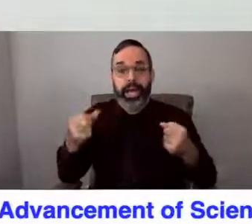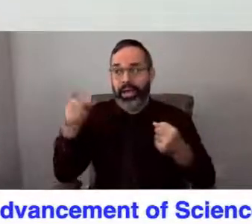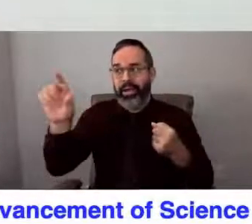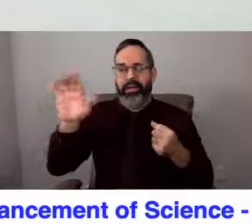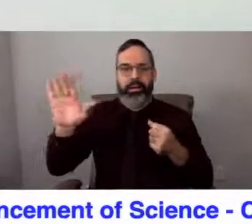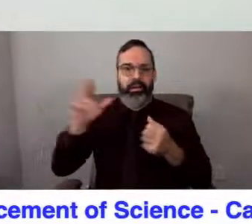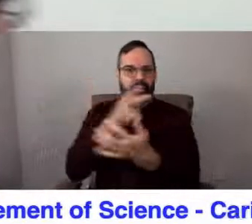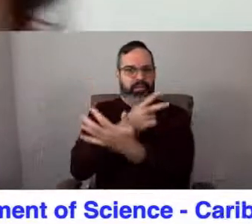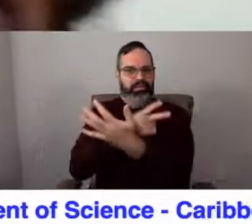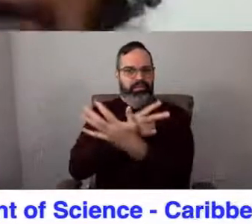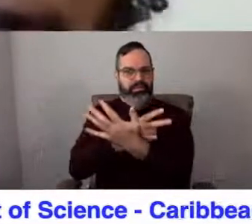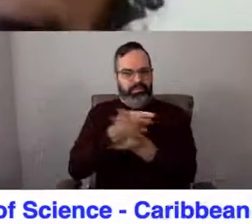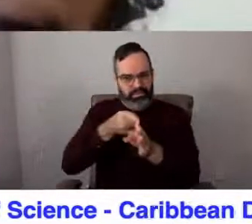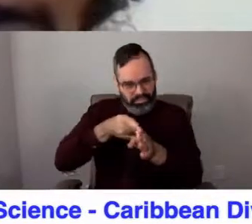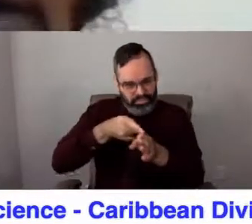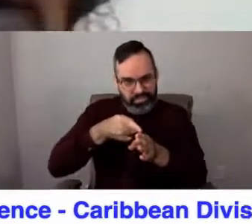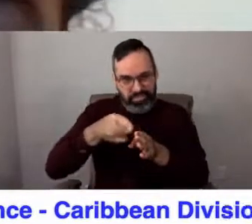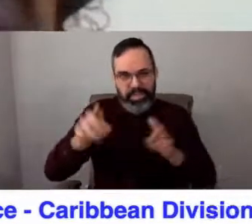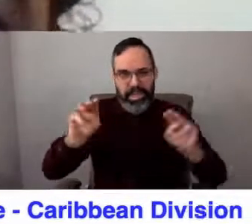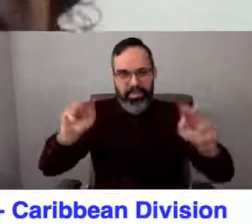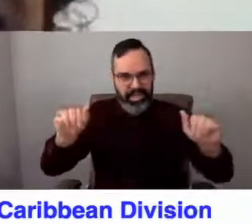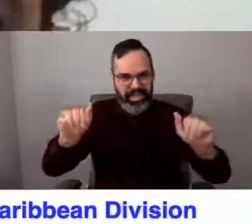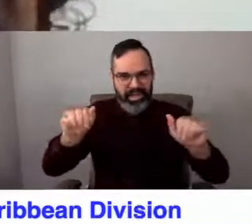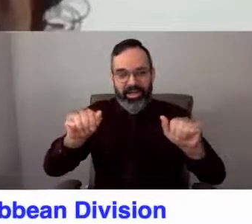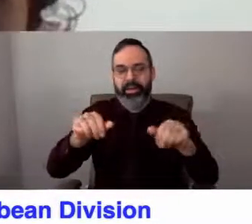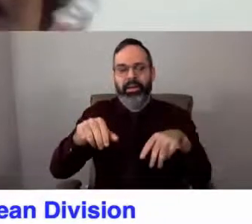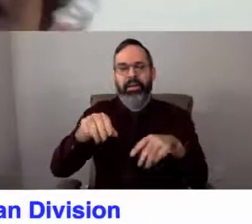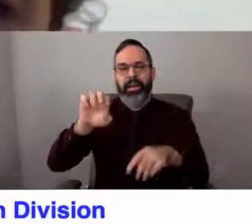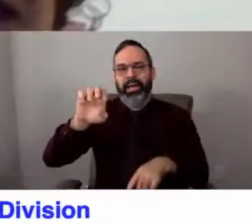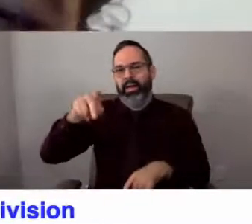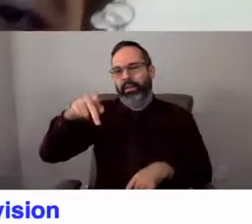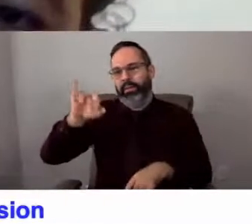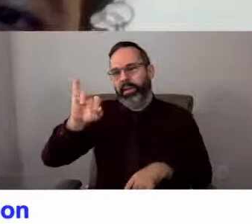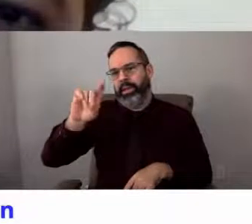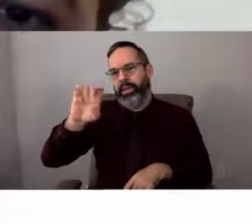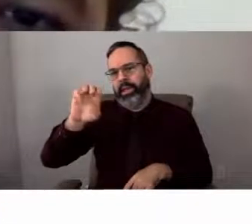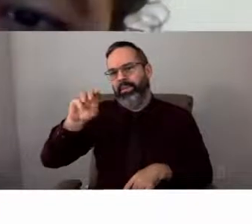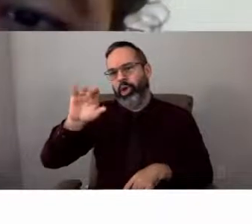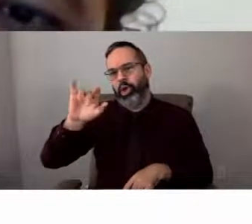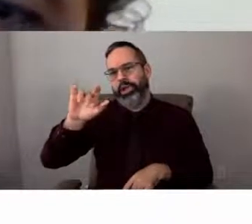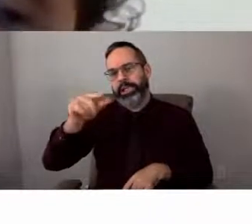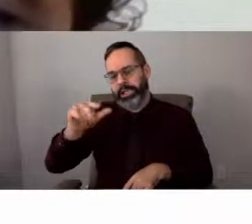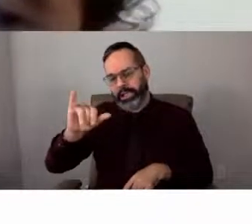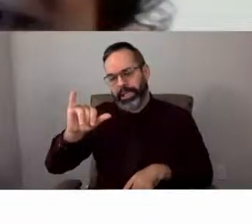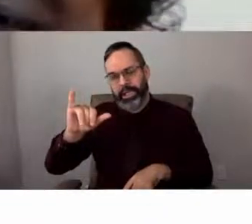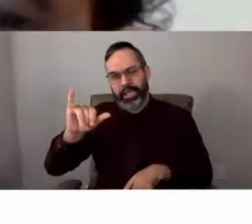with a specialization in epidemiology, which is what pretty much